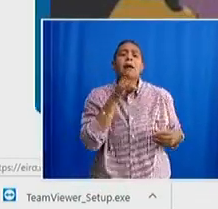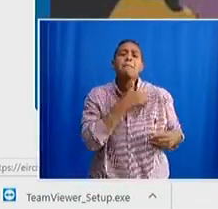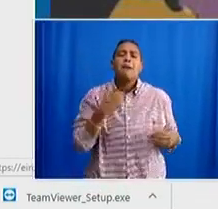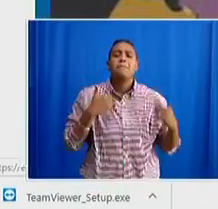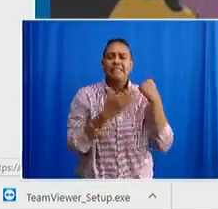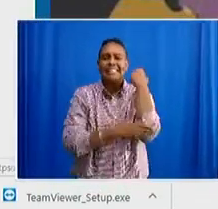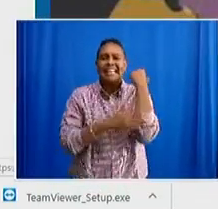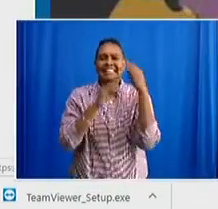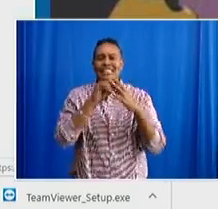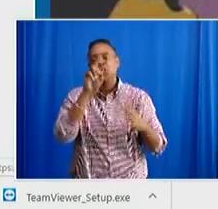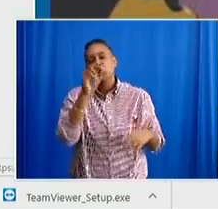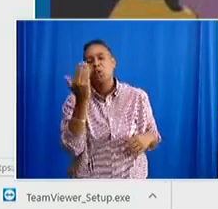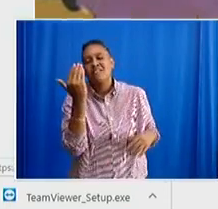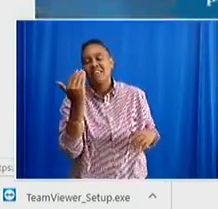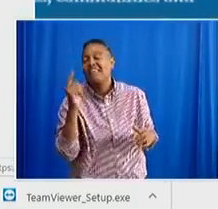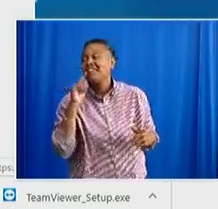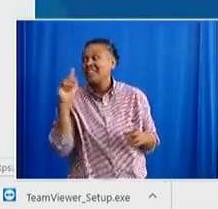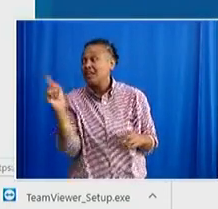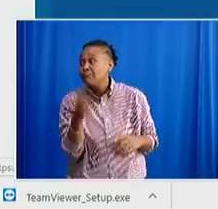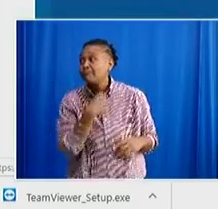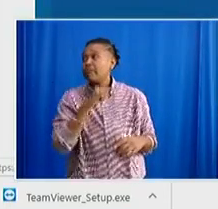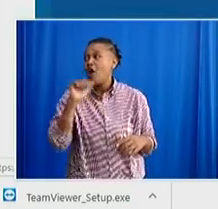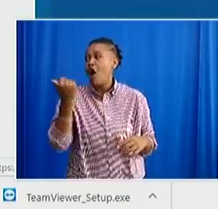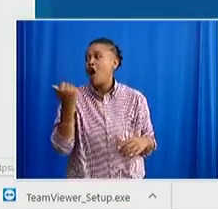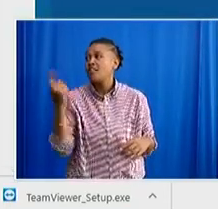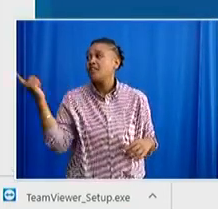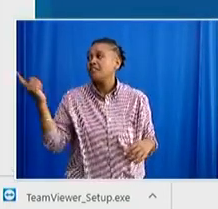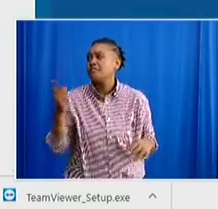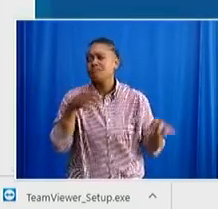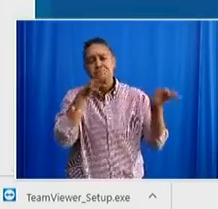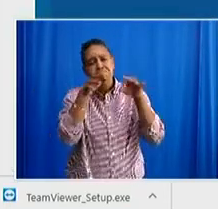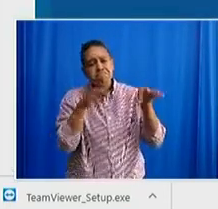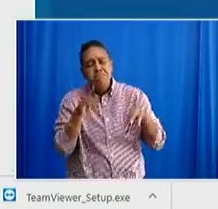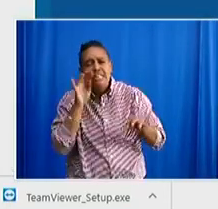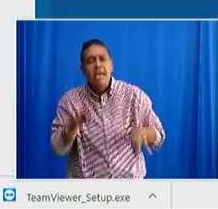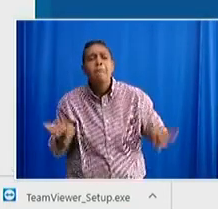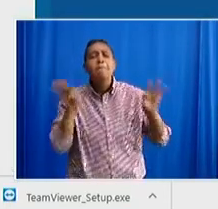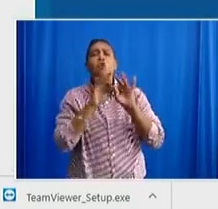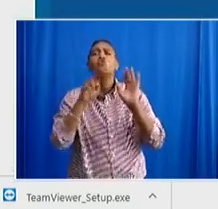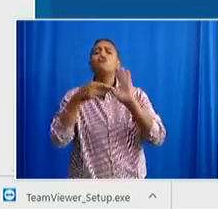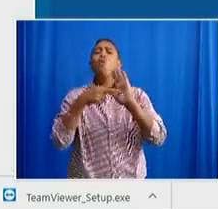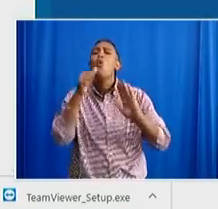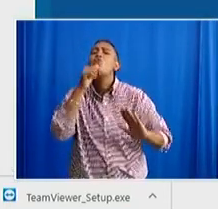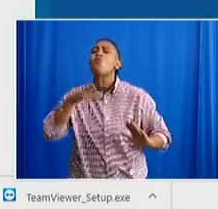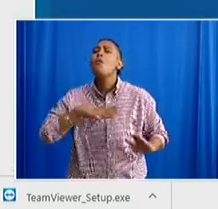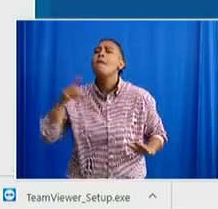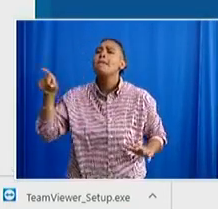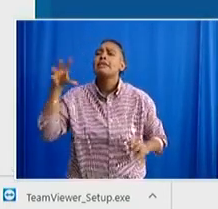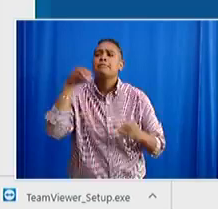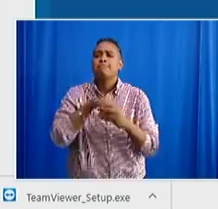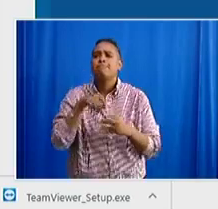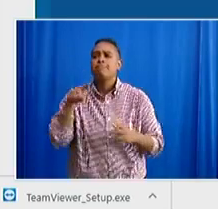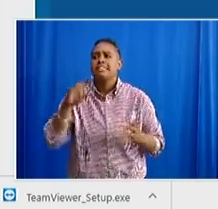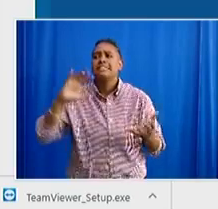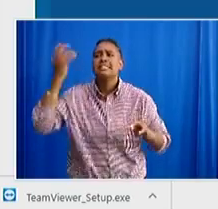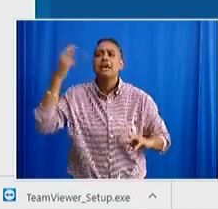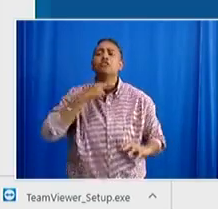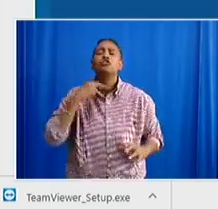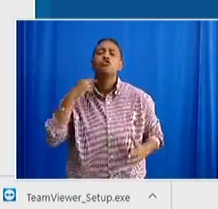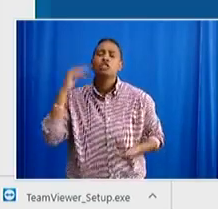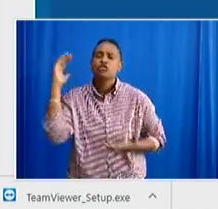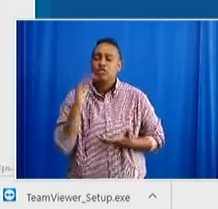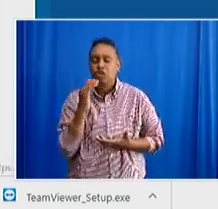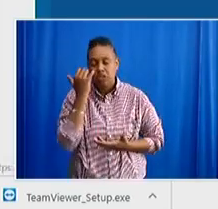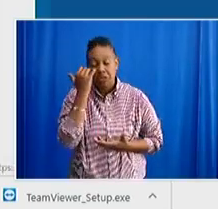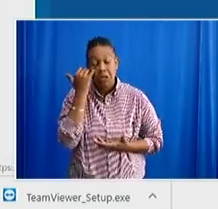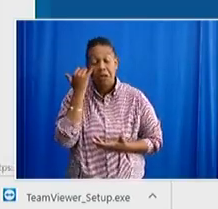in 2015. Next banner underlines the important role of women for disaster risk reduction. You can